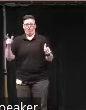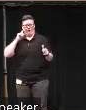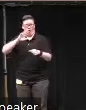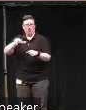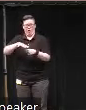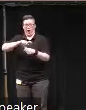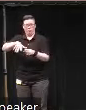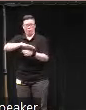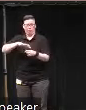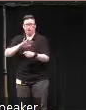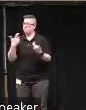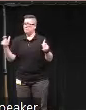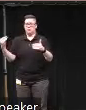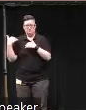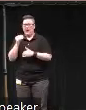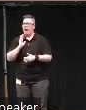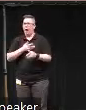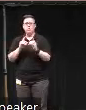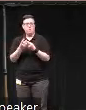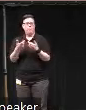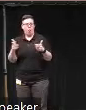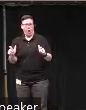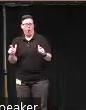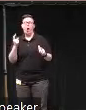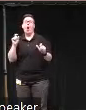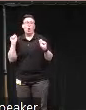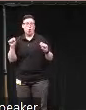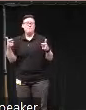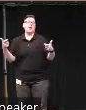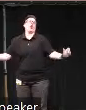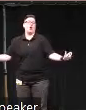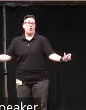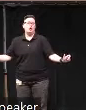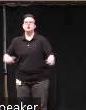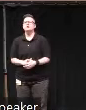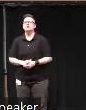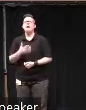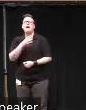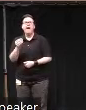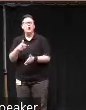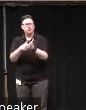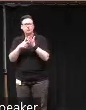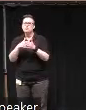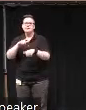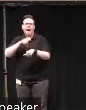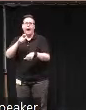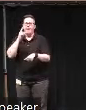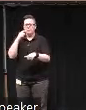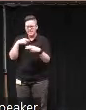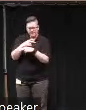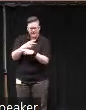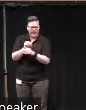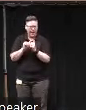the department is and could be, as well as how we had to really